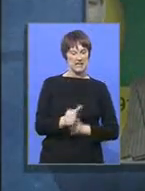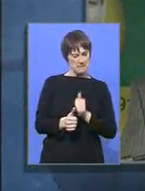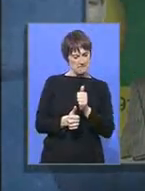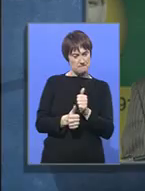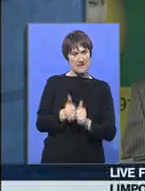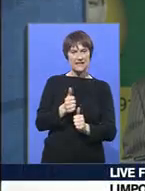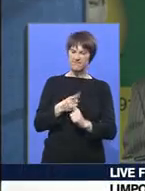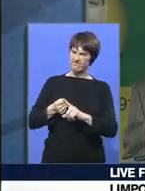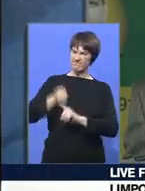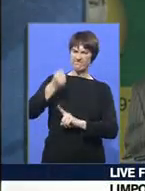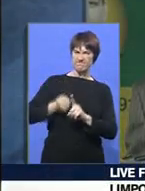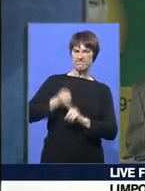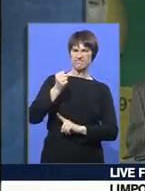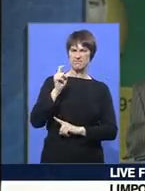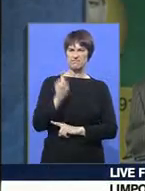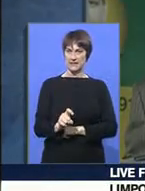struggle.